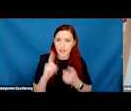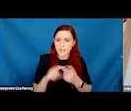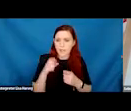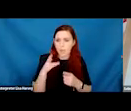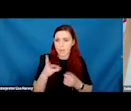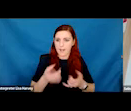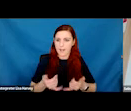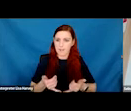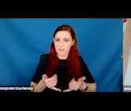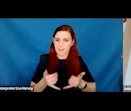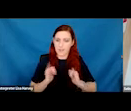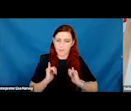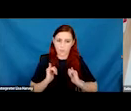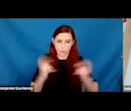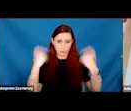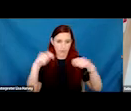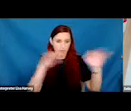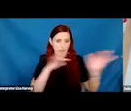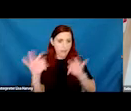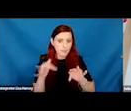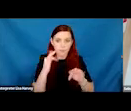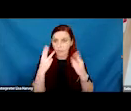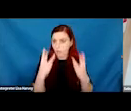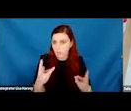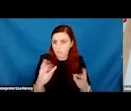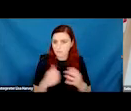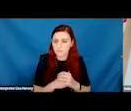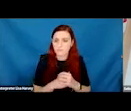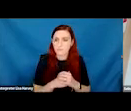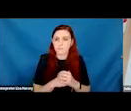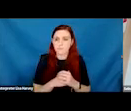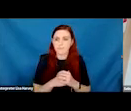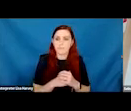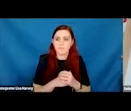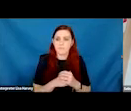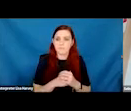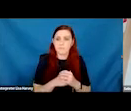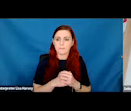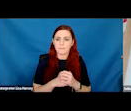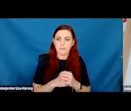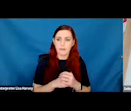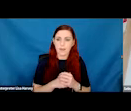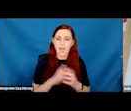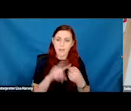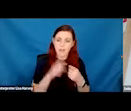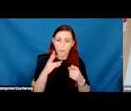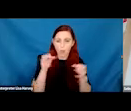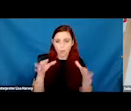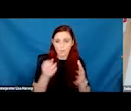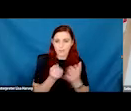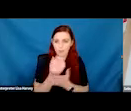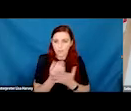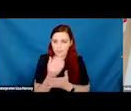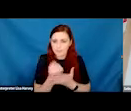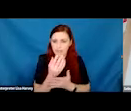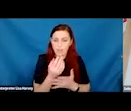to provide these afterwards if anybody would like them with alt text to give a much more detailed explanation of them than what I'll give this